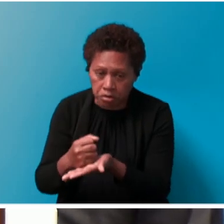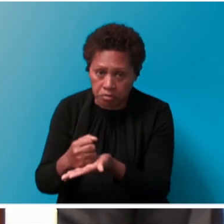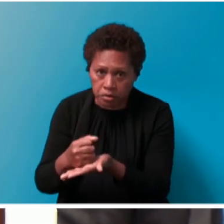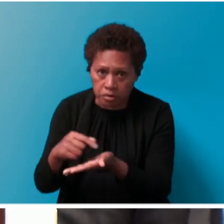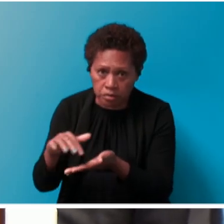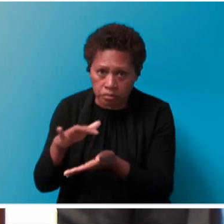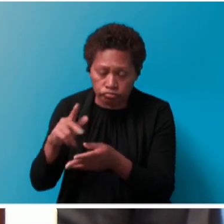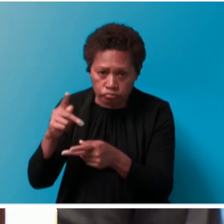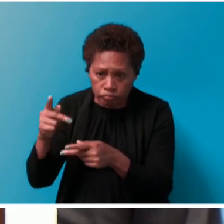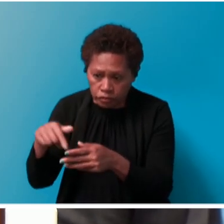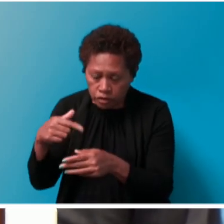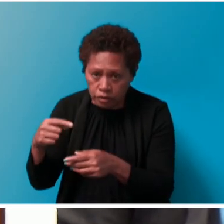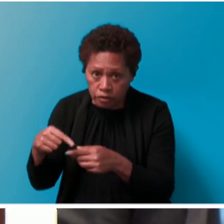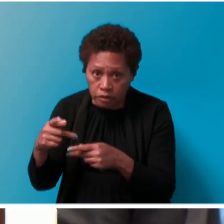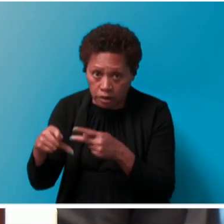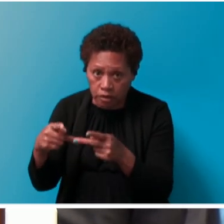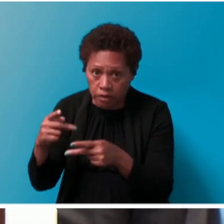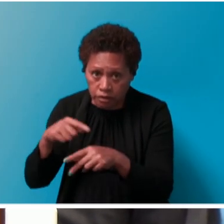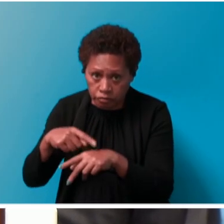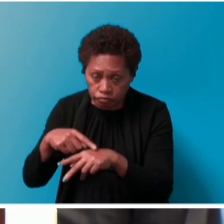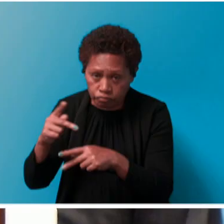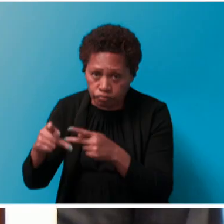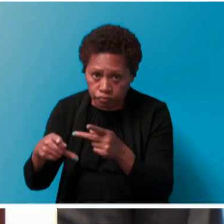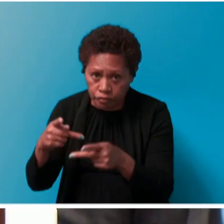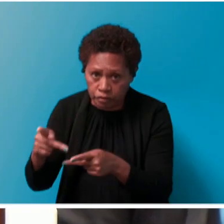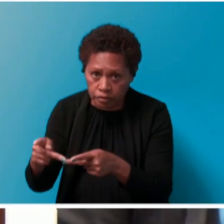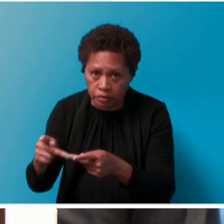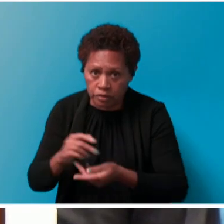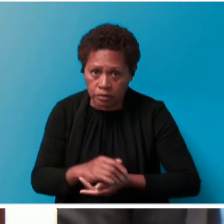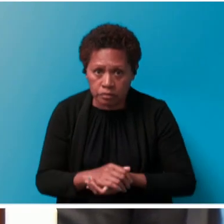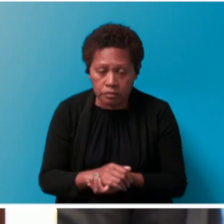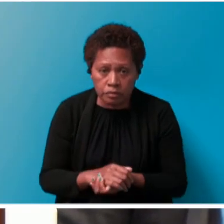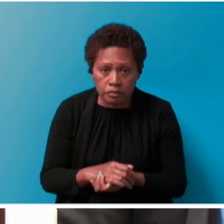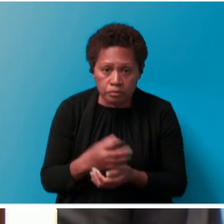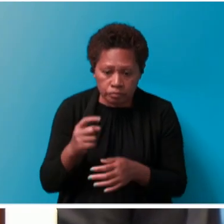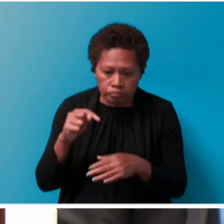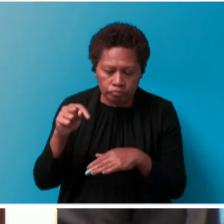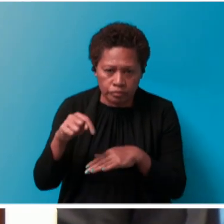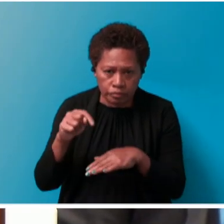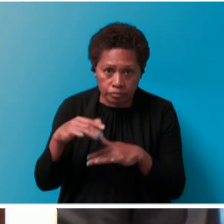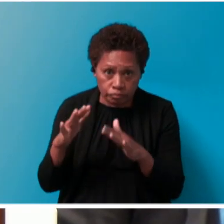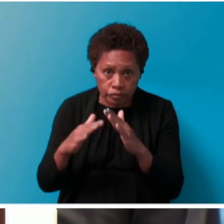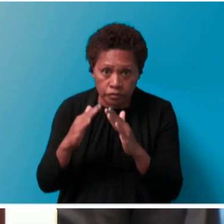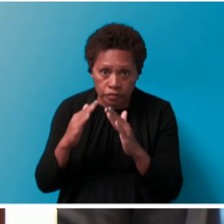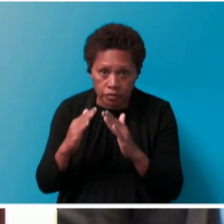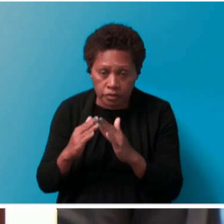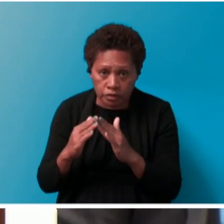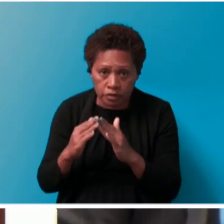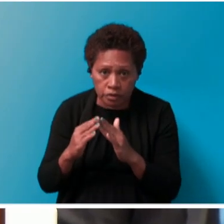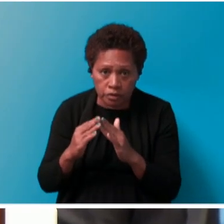process. And I'm pleased to inform this August House the Ministry has identified a green or vacant